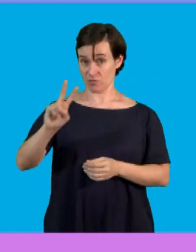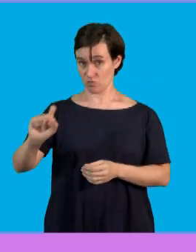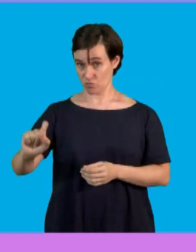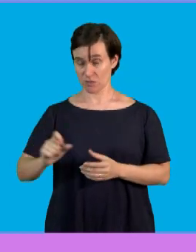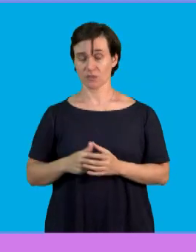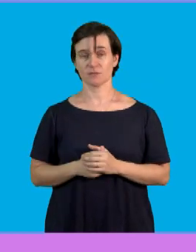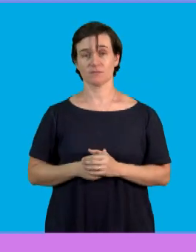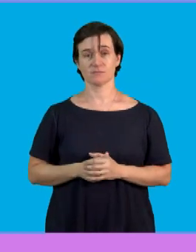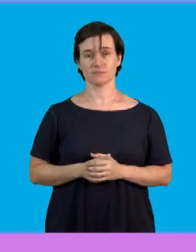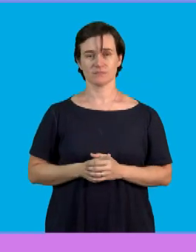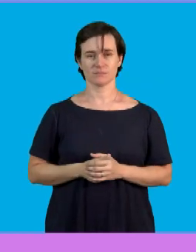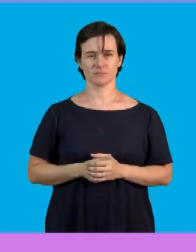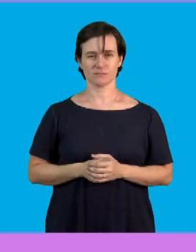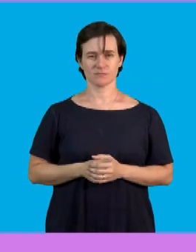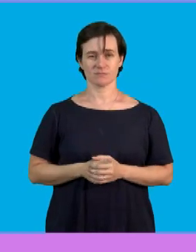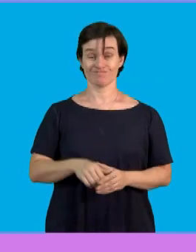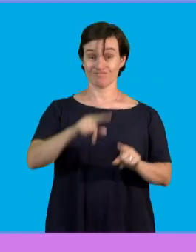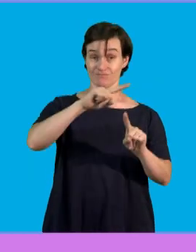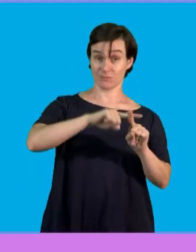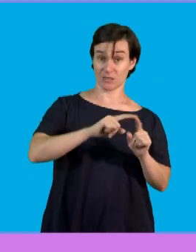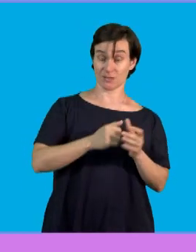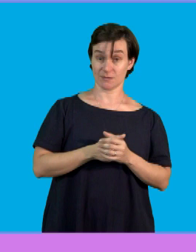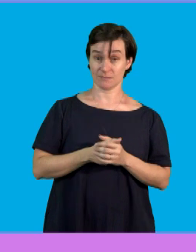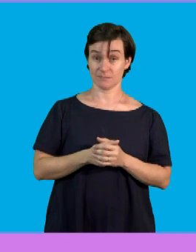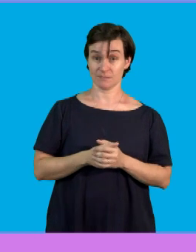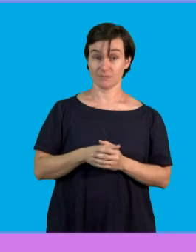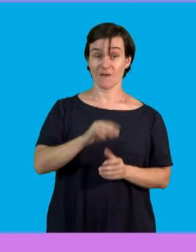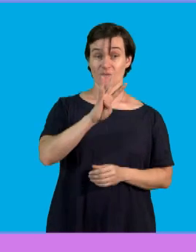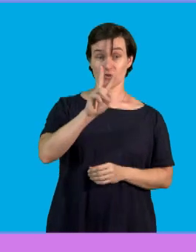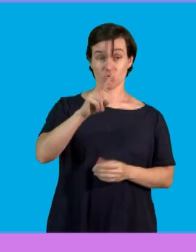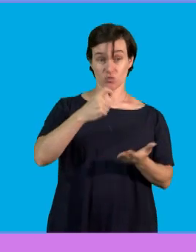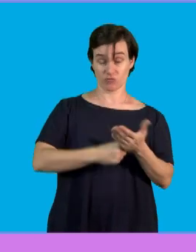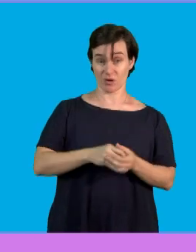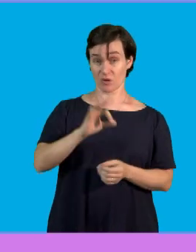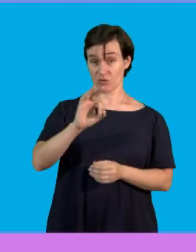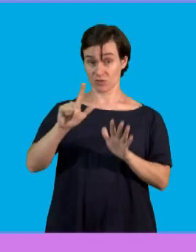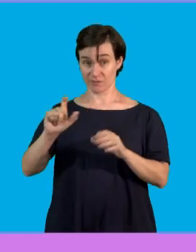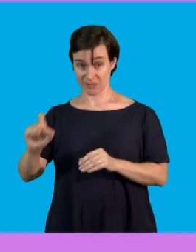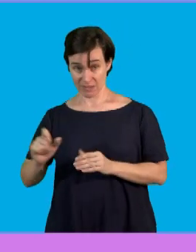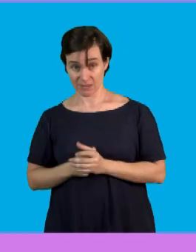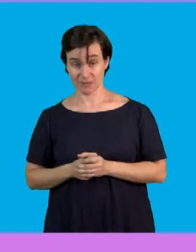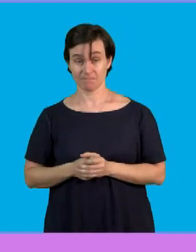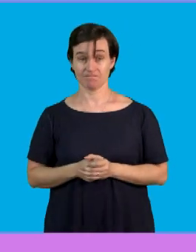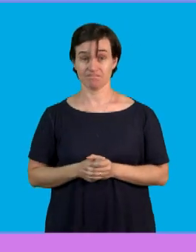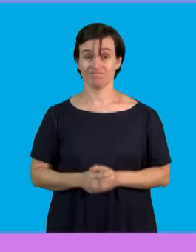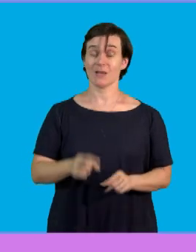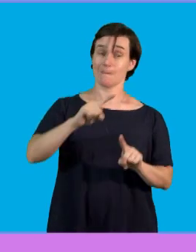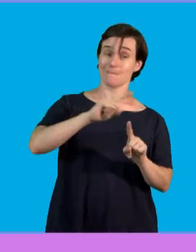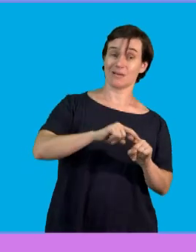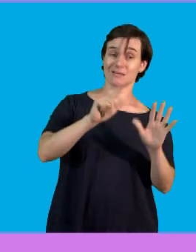4,069 rand 52 being added with 42 rand 37